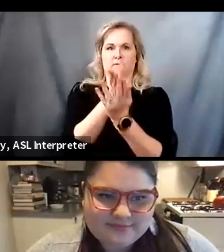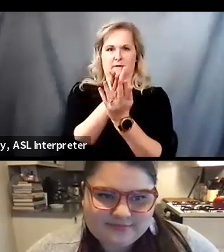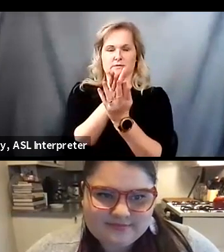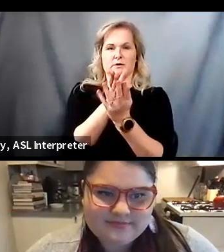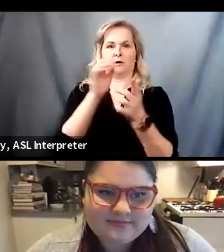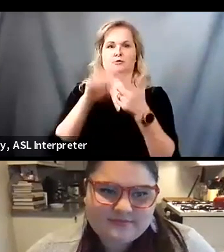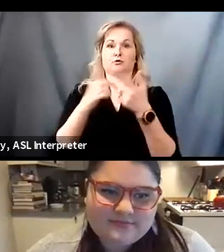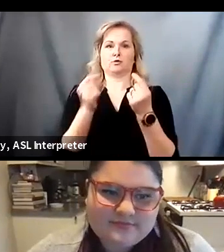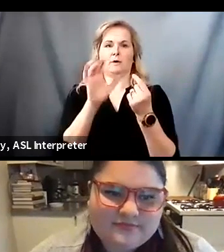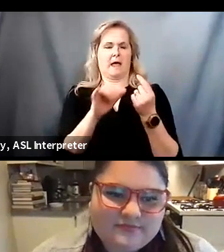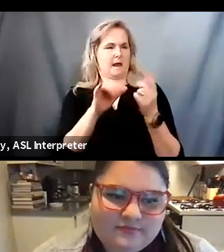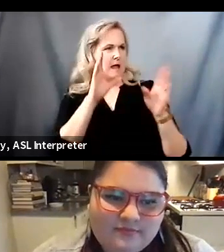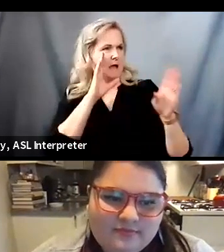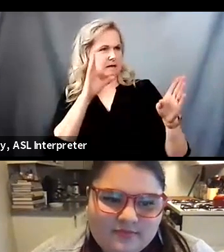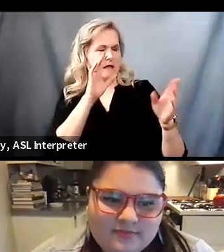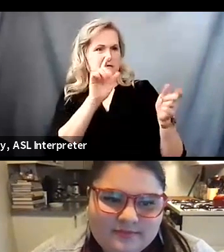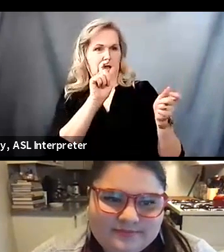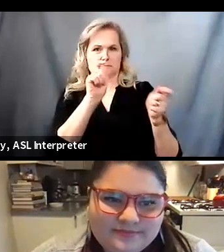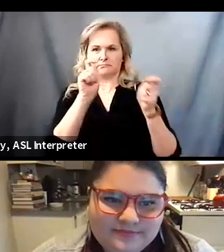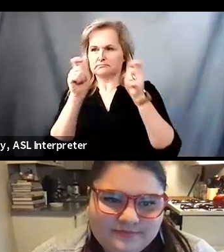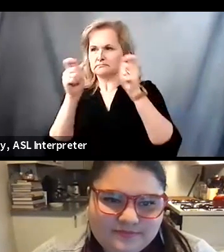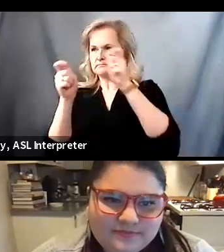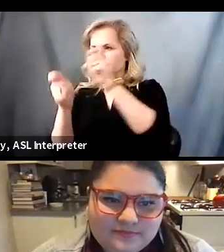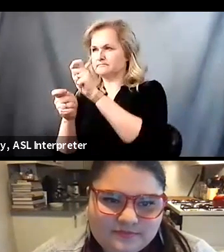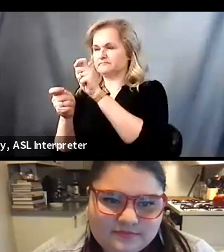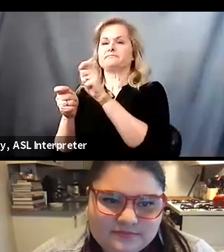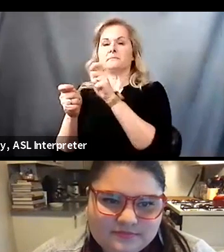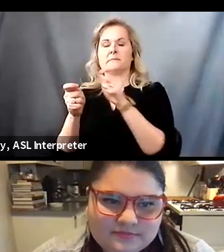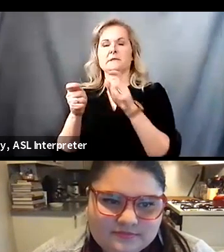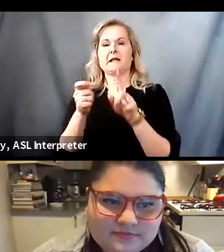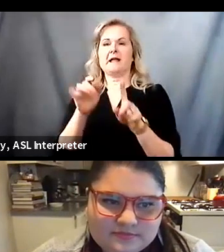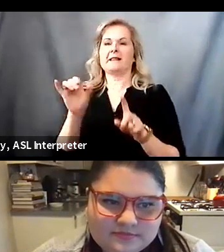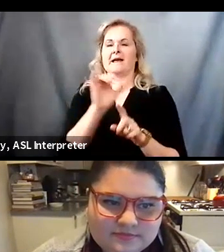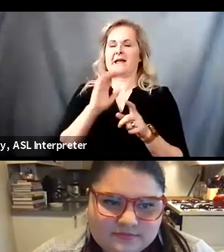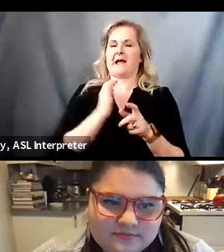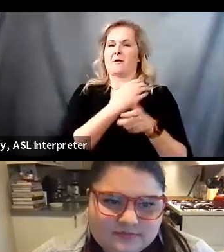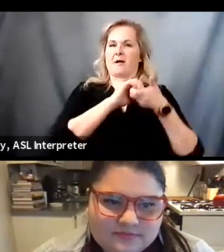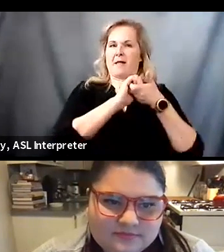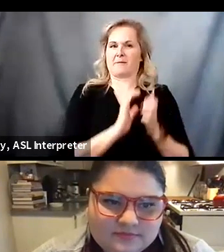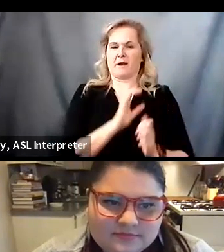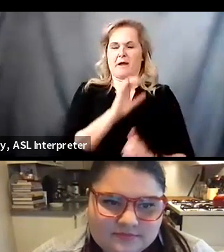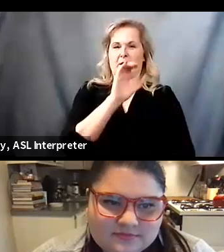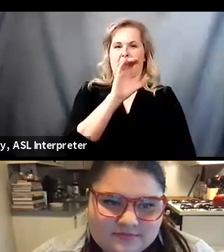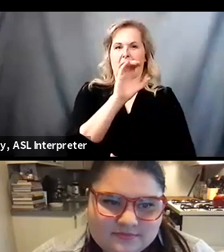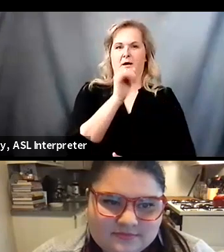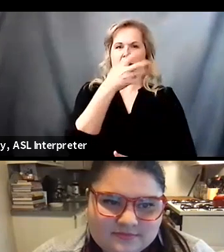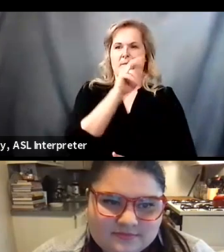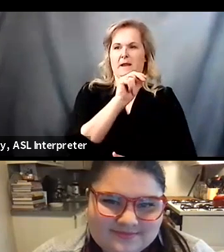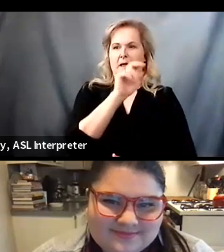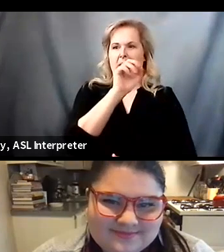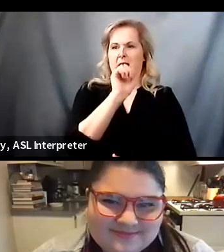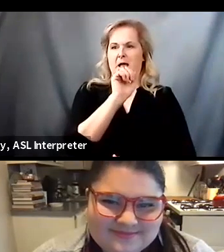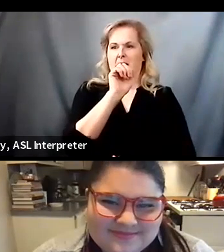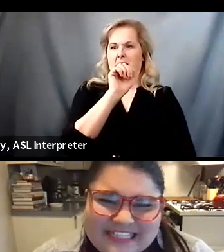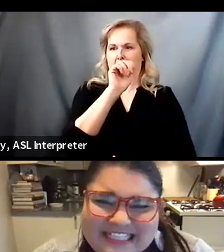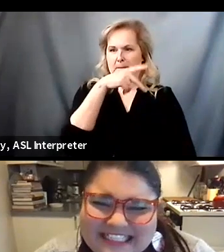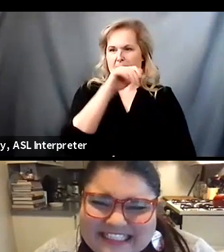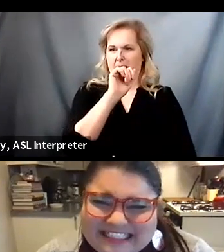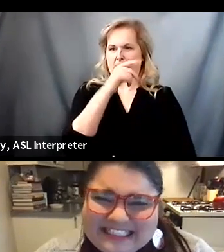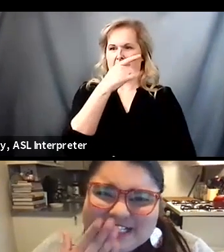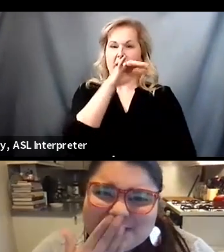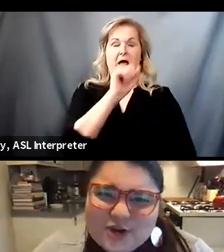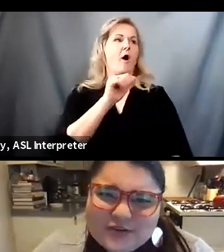turn attention onto and to disrupt, as our collaborator, Carmen Papalia. I'm realizing I'm gonna mess up everybody's name, so